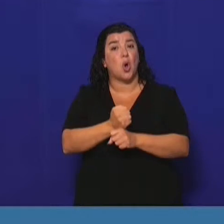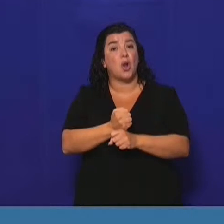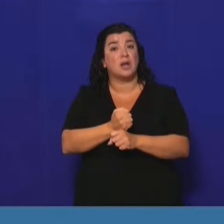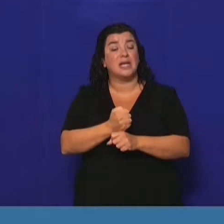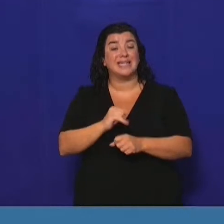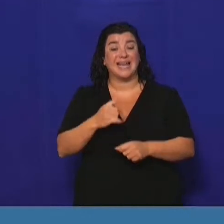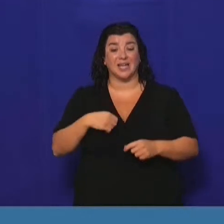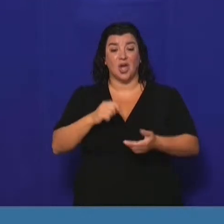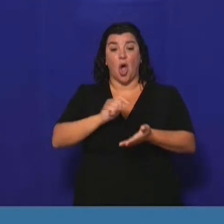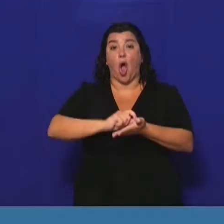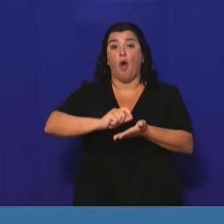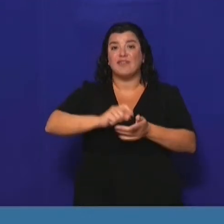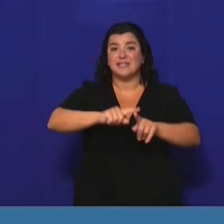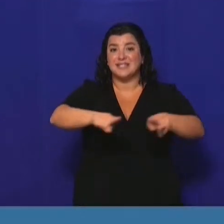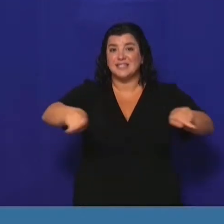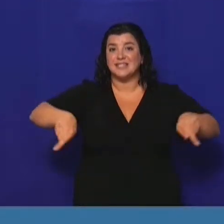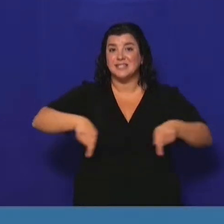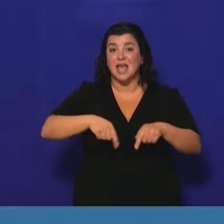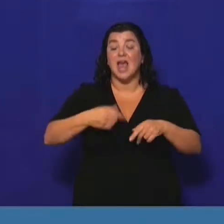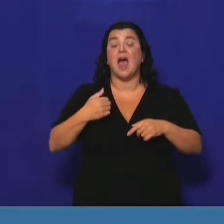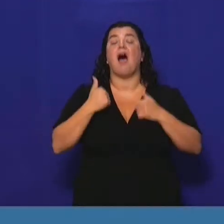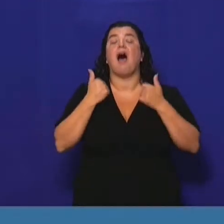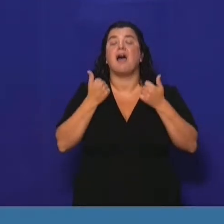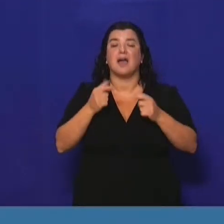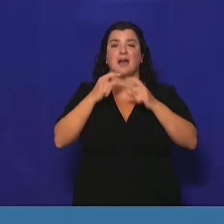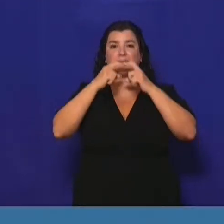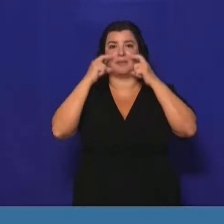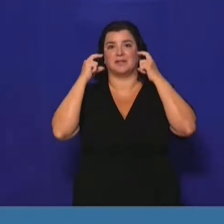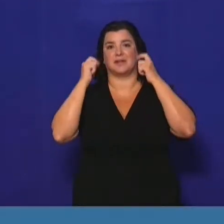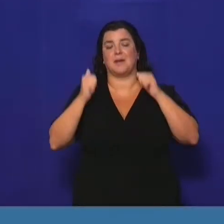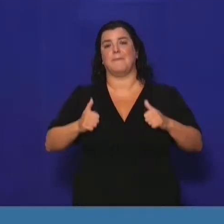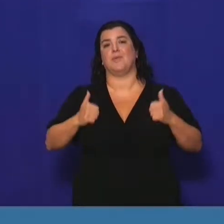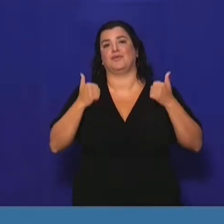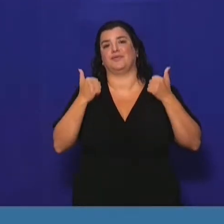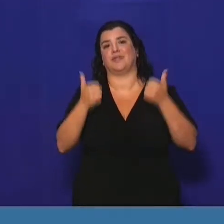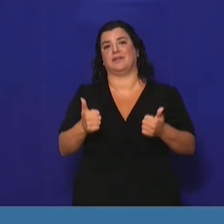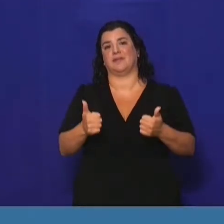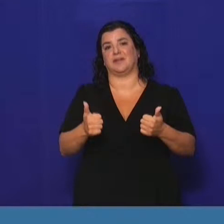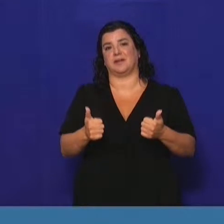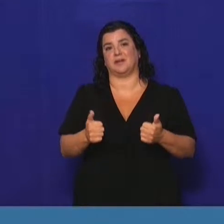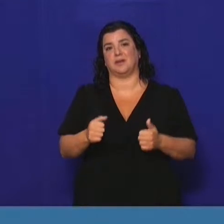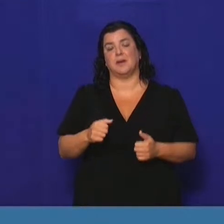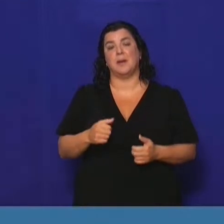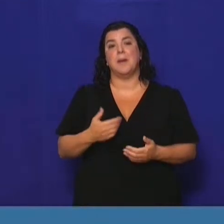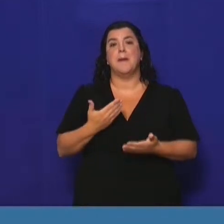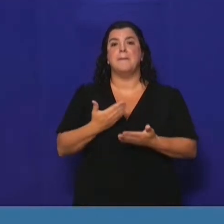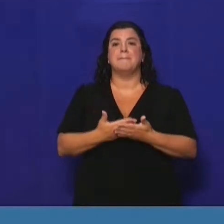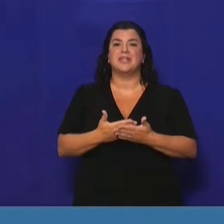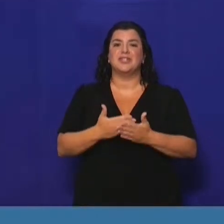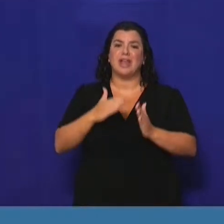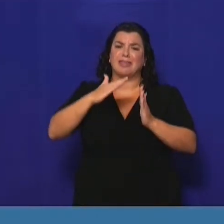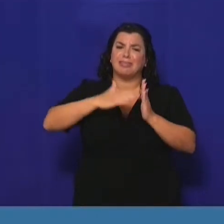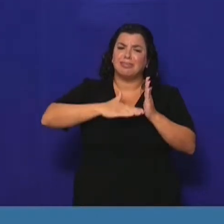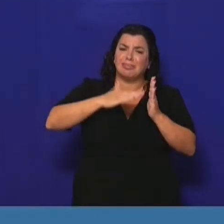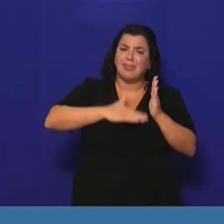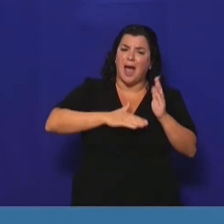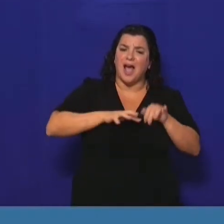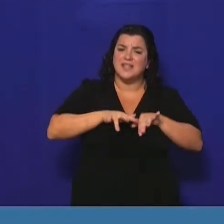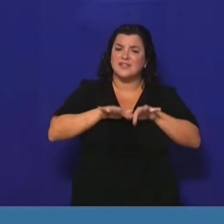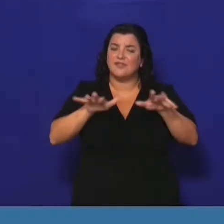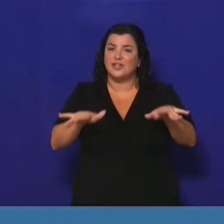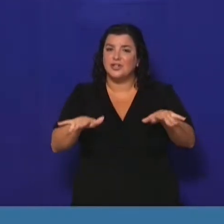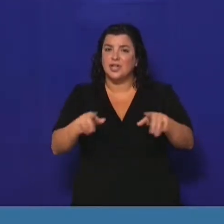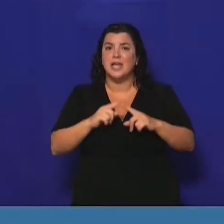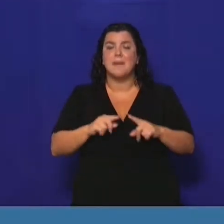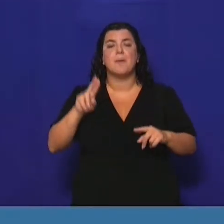f'uffiċini jintlibsu l-maskri dejjem huwa aħjar u iktar importanti. Kemm biex nevitaw ukoll il-firxa minn persuna l-oħra.